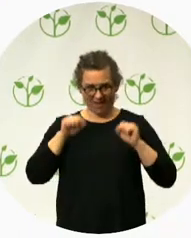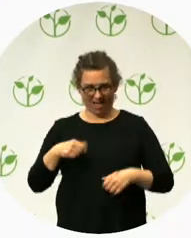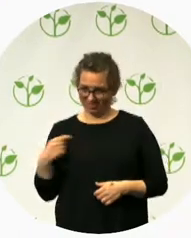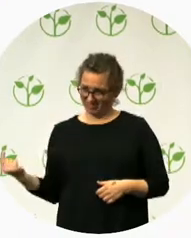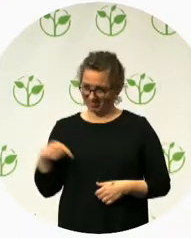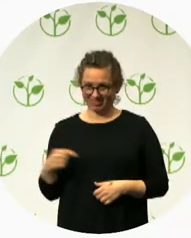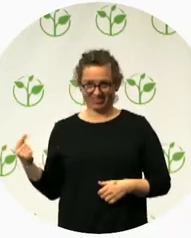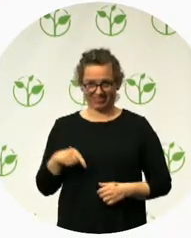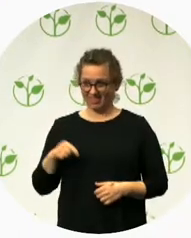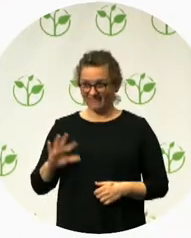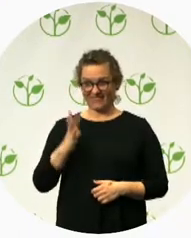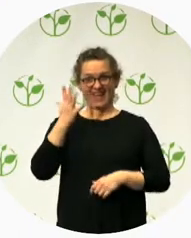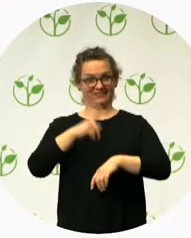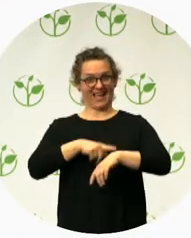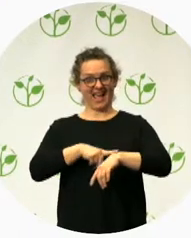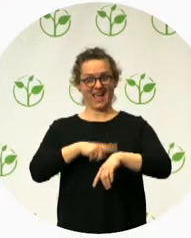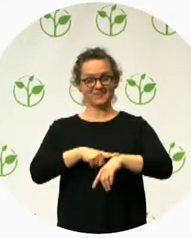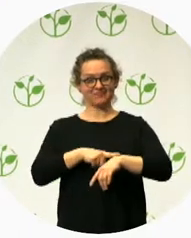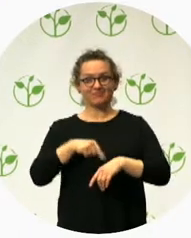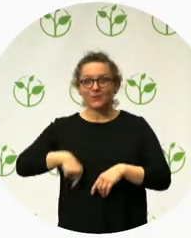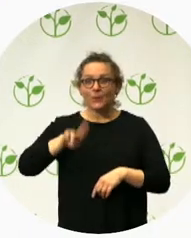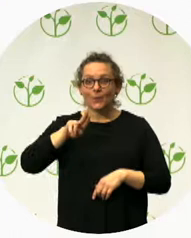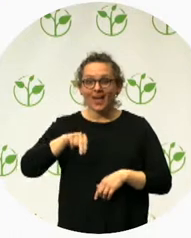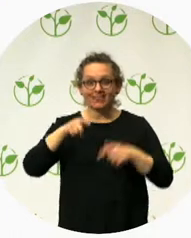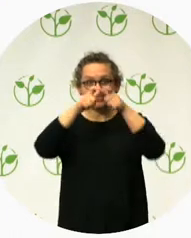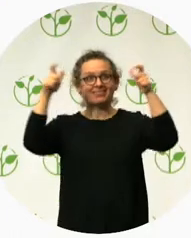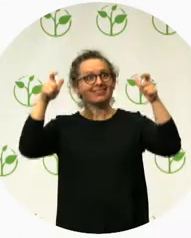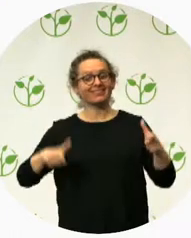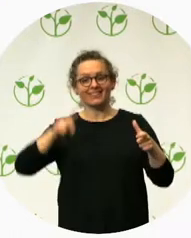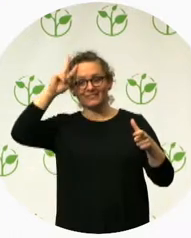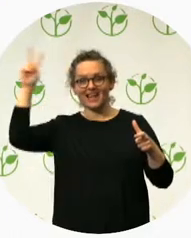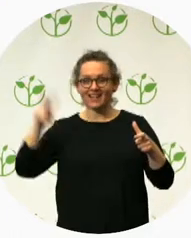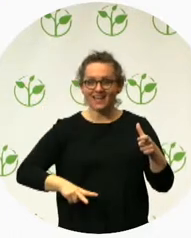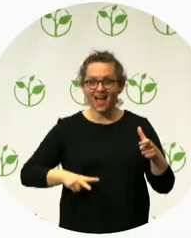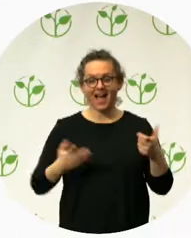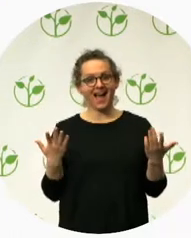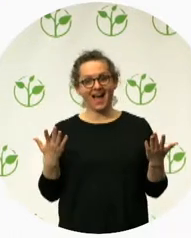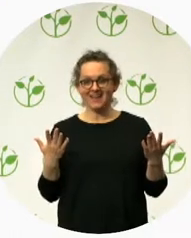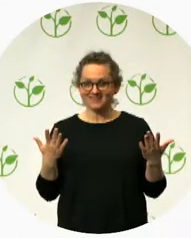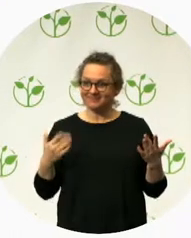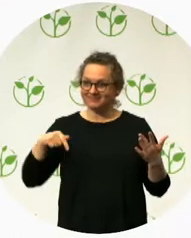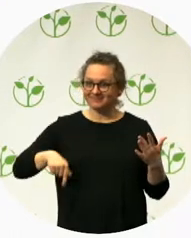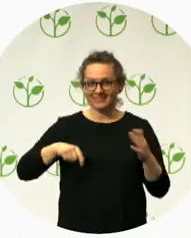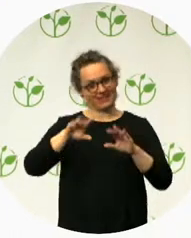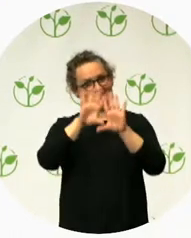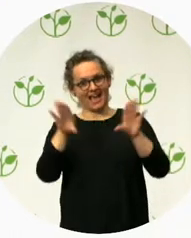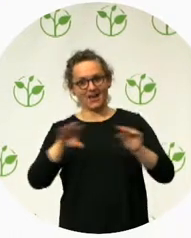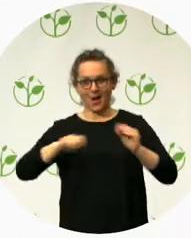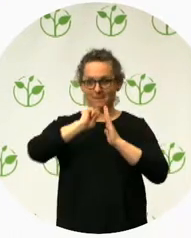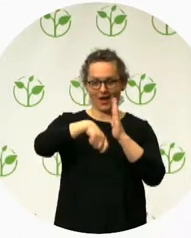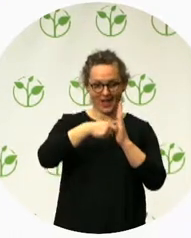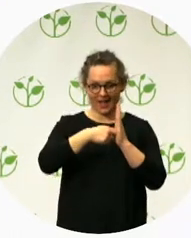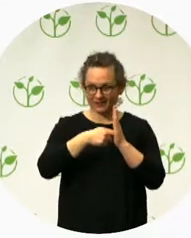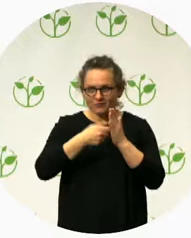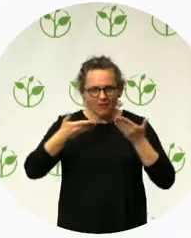Vienna International Center for the annual Zero Project Conference, I just want to